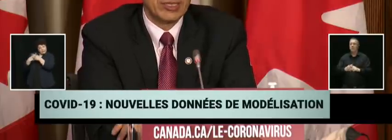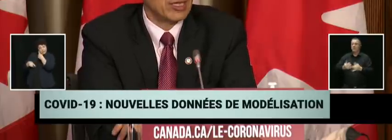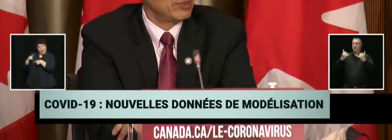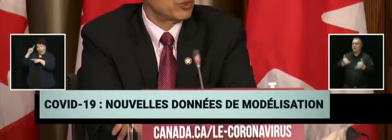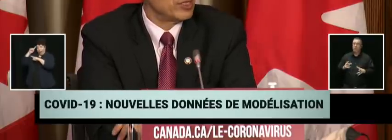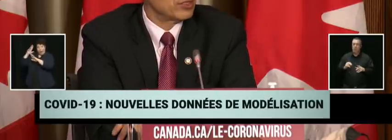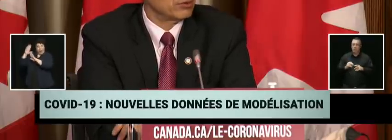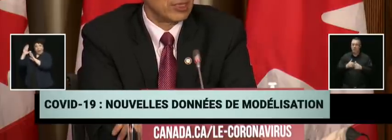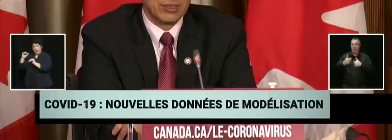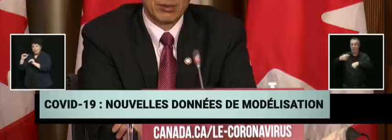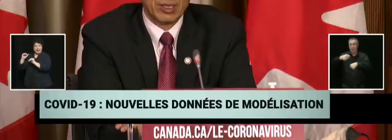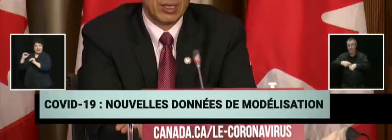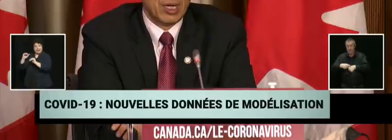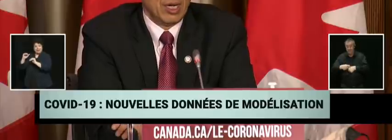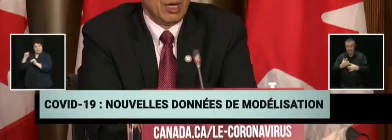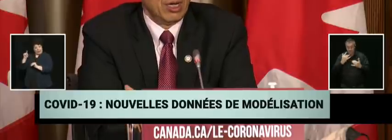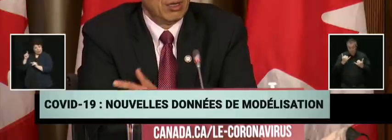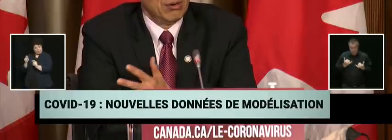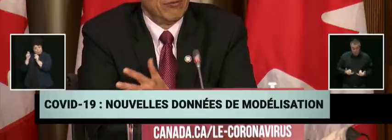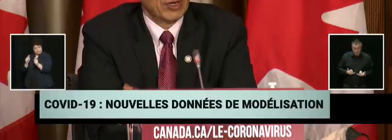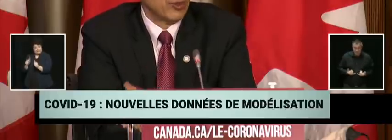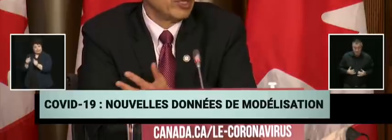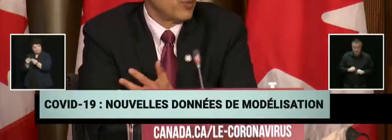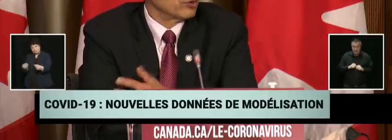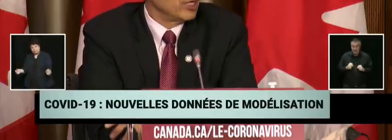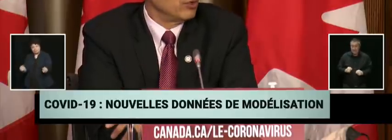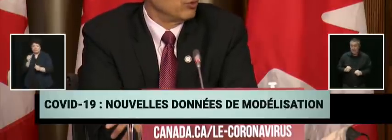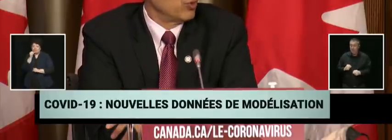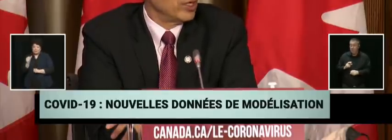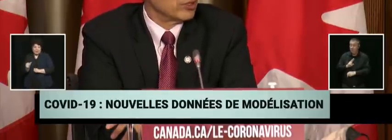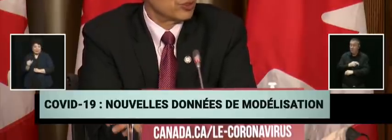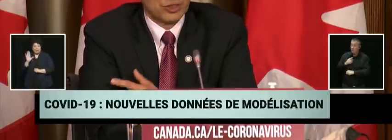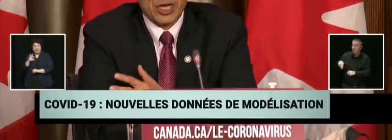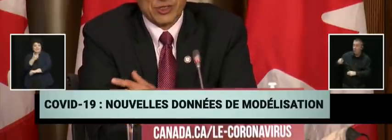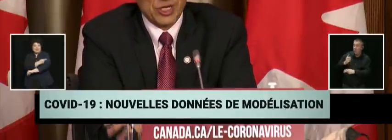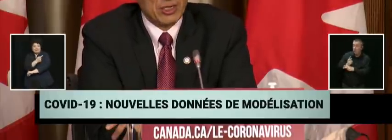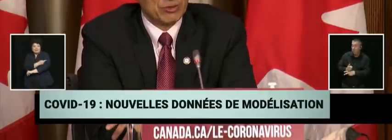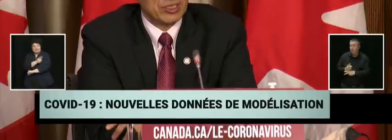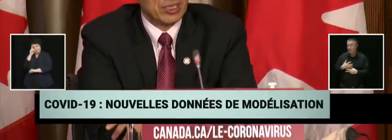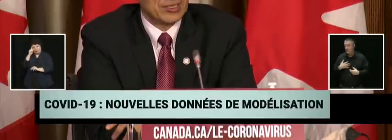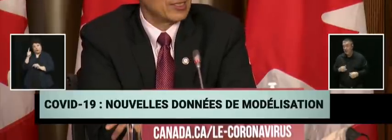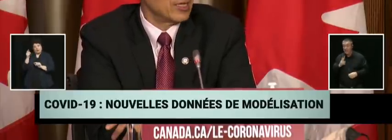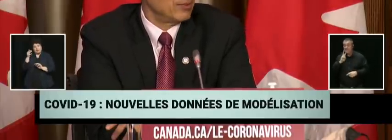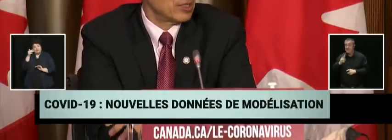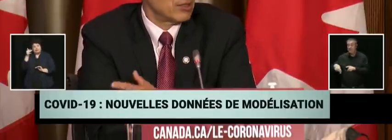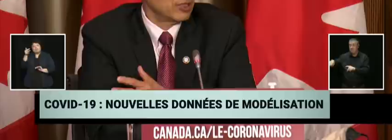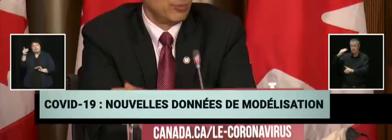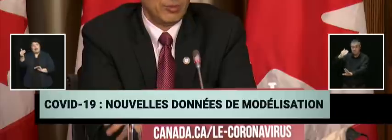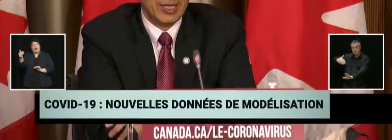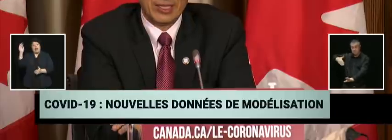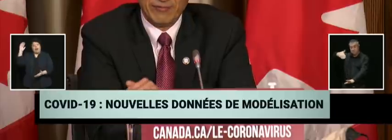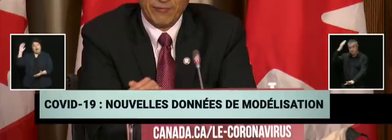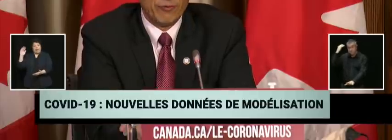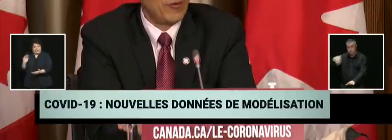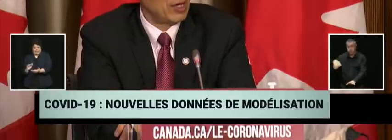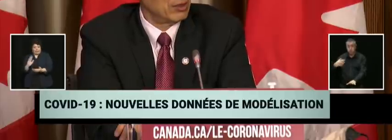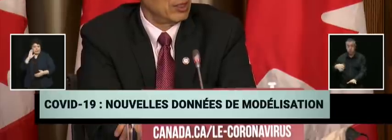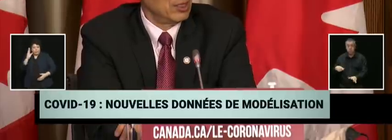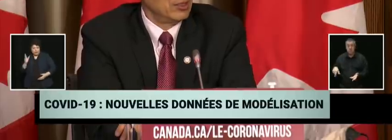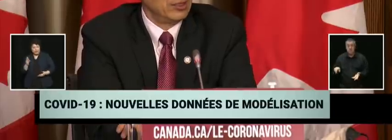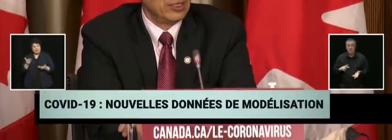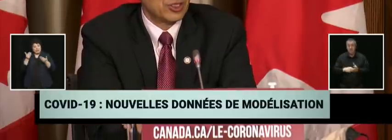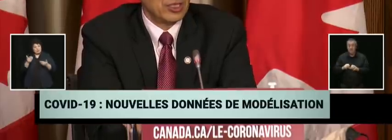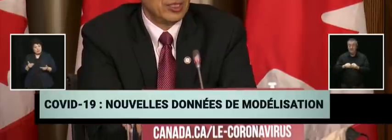que nos systèmes de soins de santé sont vraiment débordés, au moins surchargés. Aussi, système de santé publique, il faut